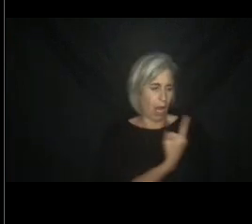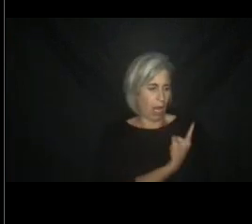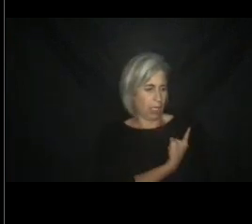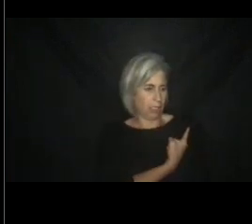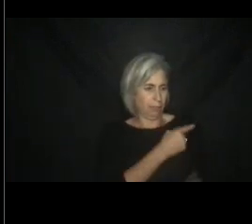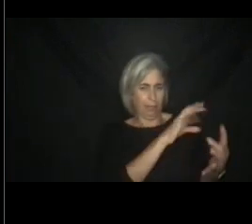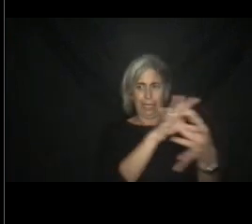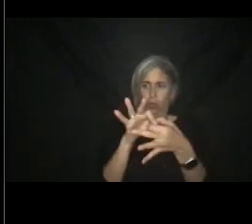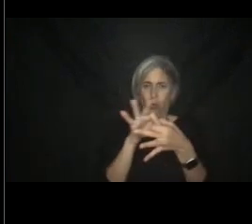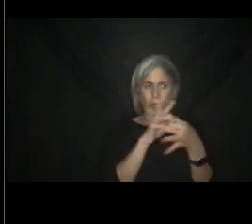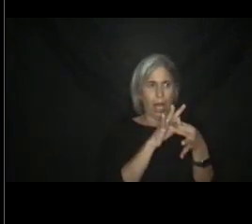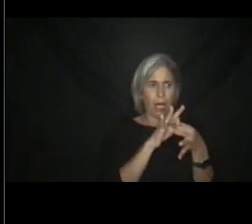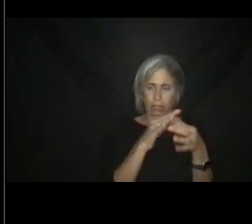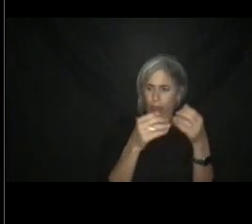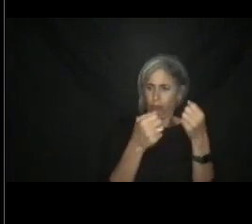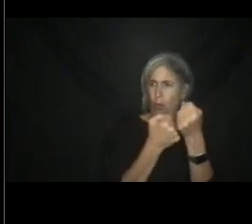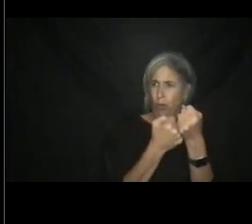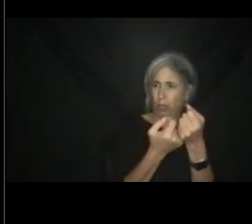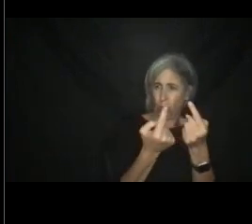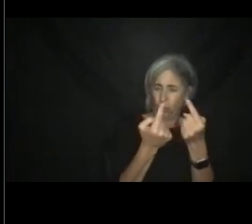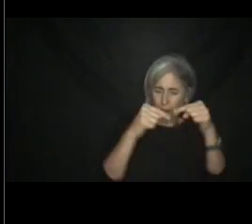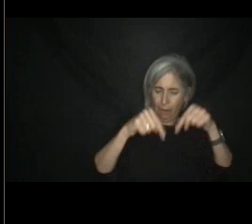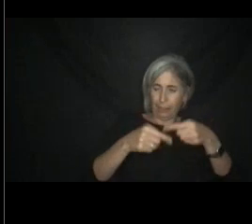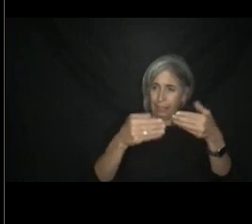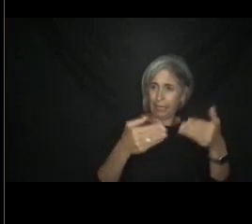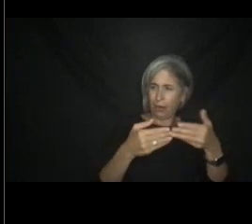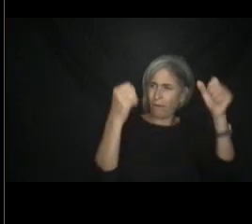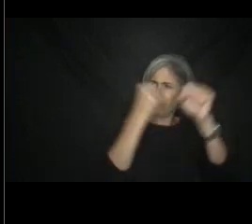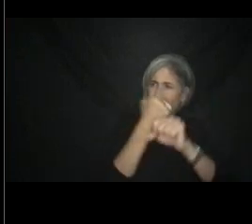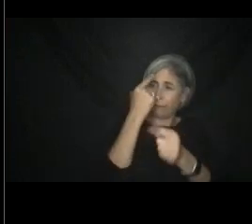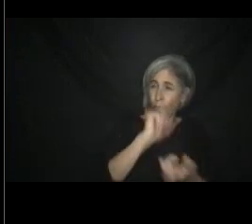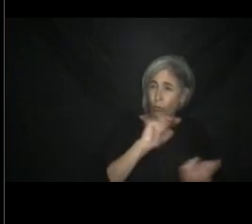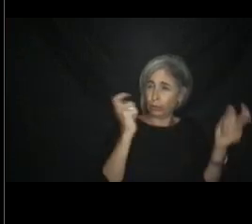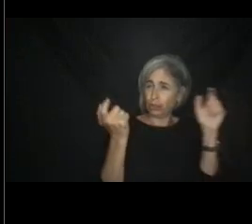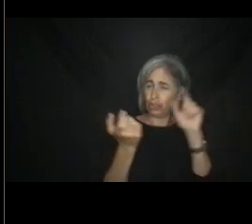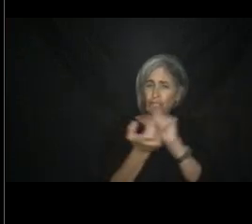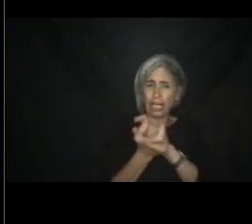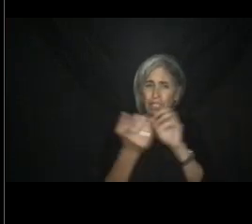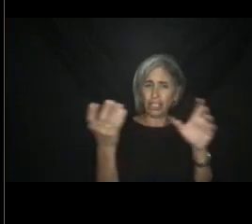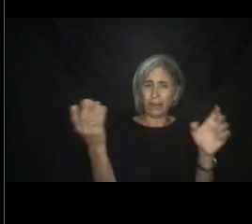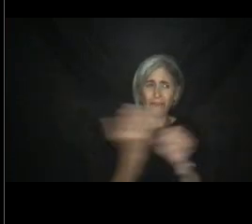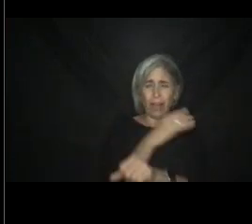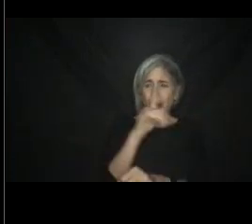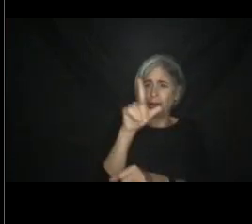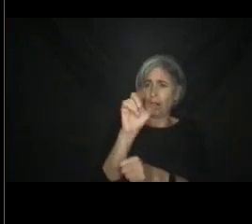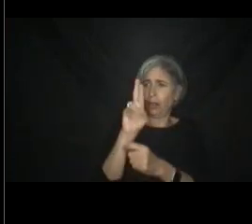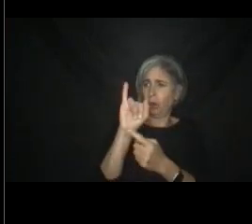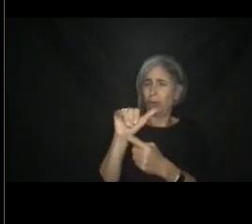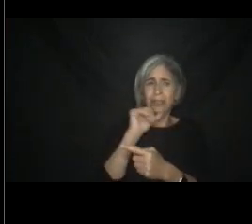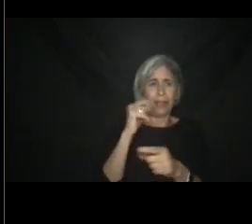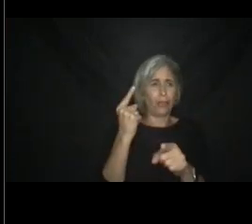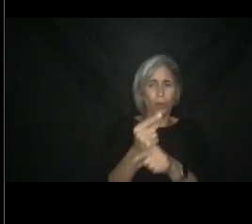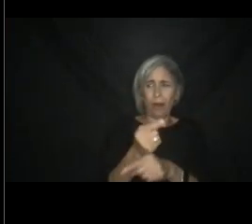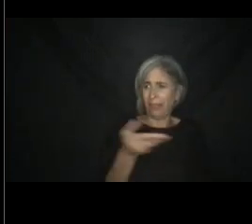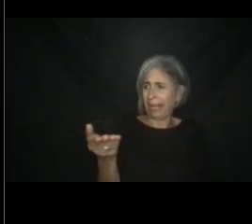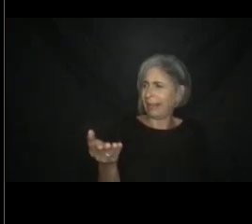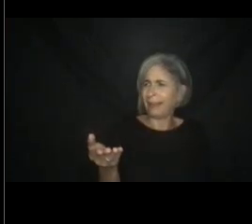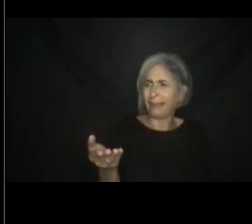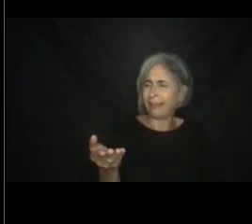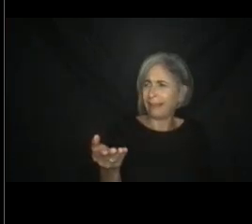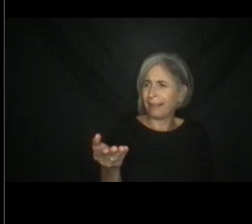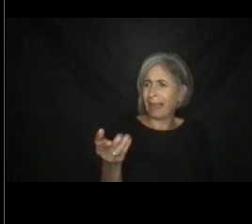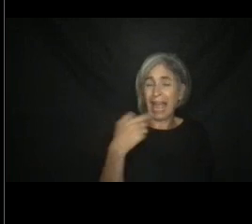united, taking a stance, coming here, fighting for a change and getting Lori out was not the right thing. And I